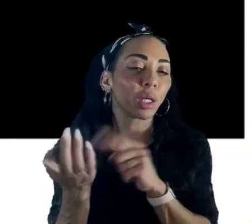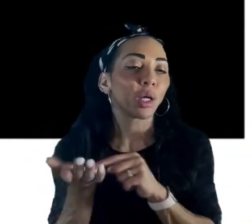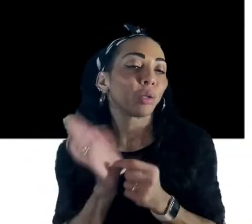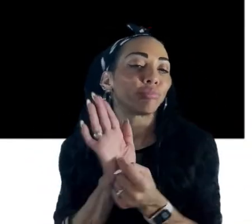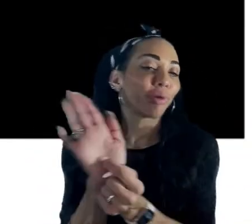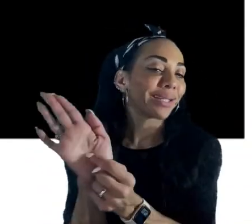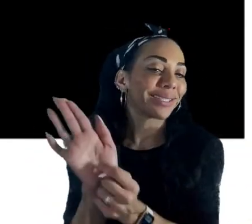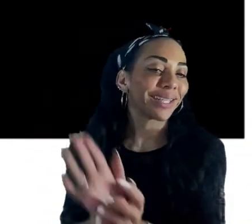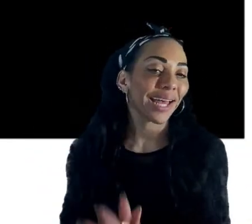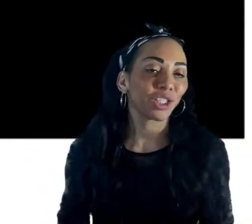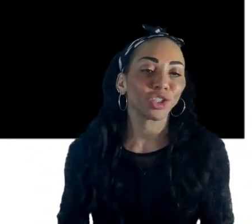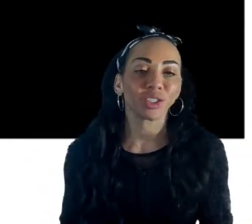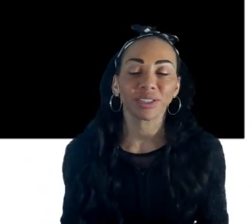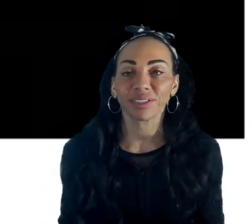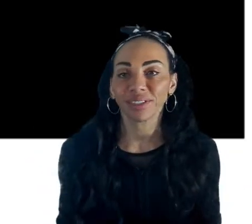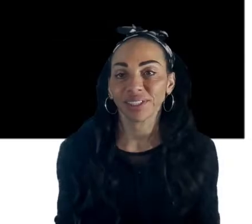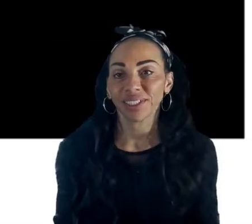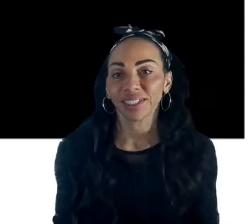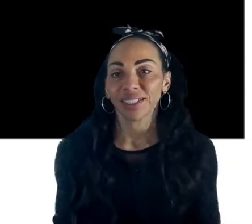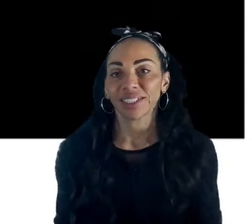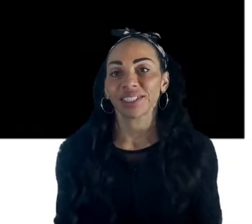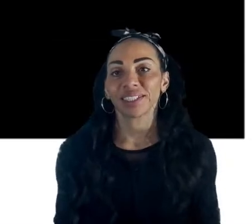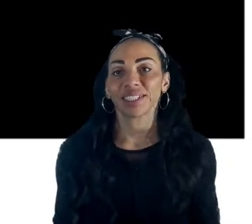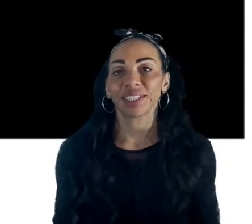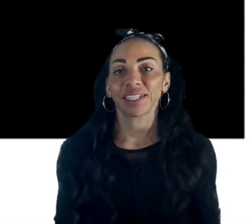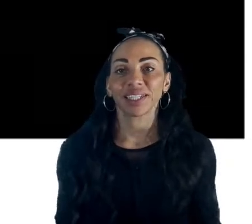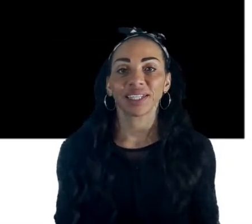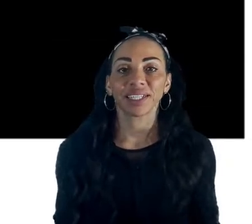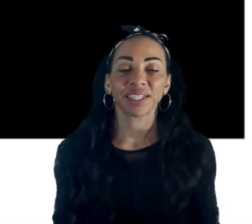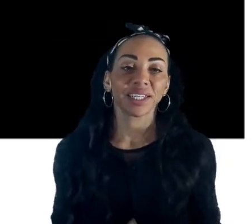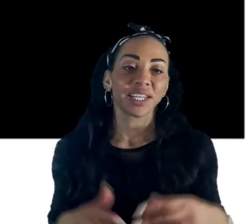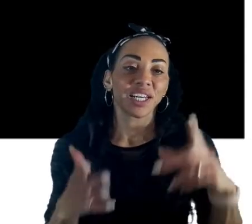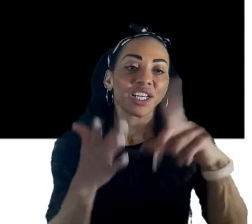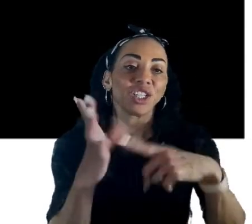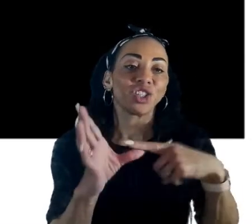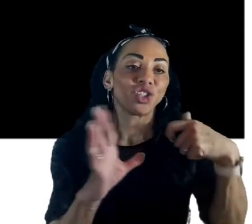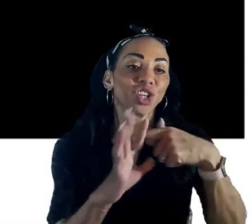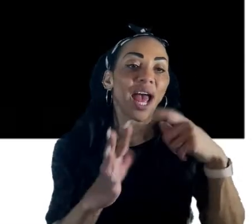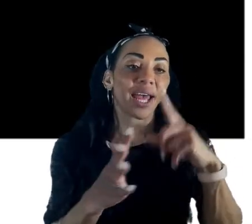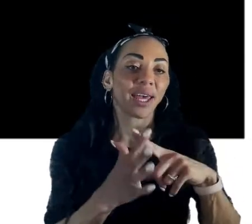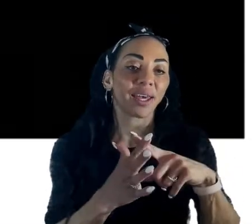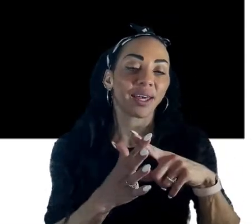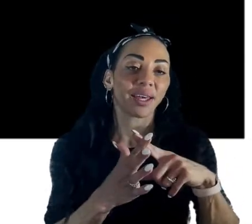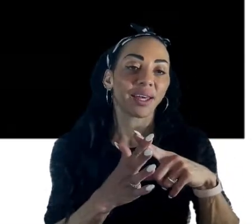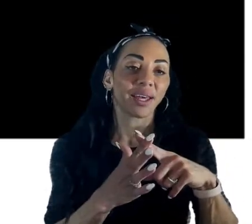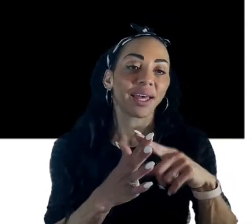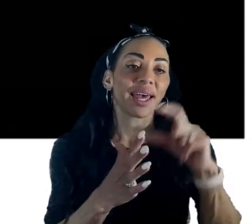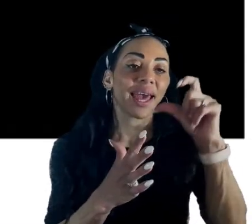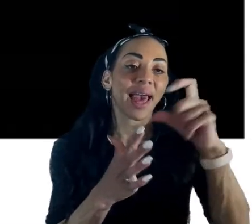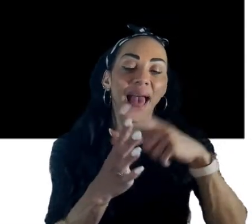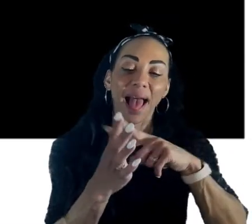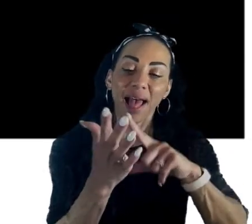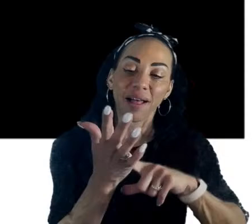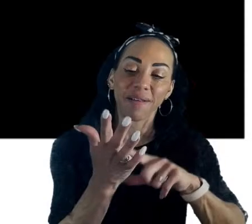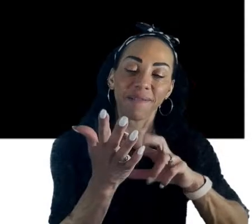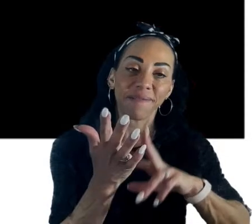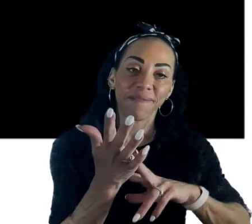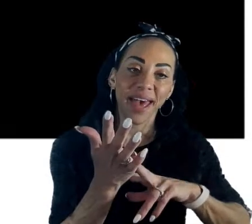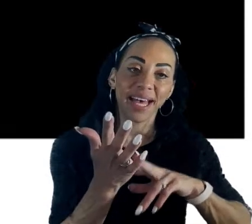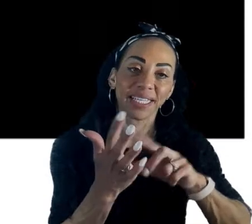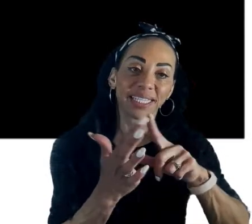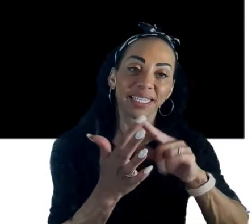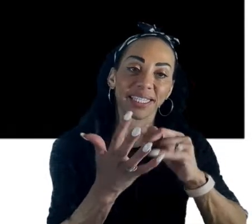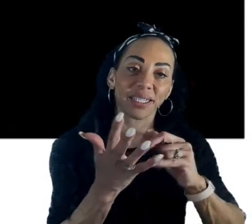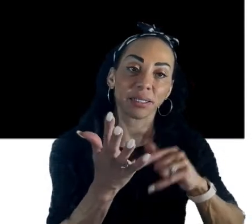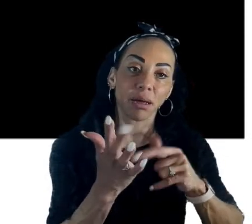and also looking at Jack Halberstein's queer theory book, The Queer Art of Failure. They all